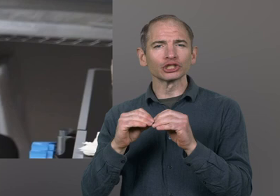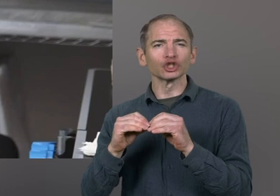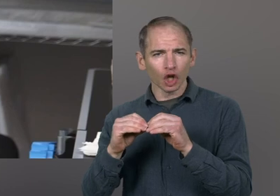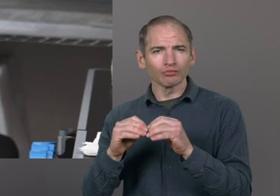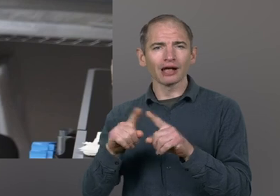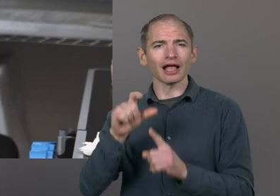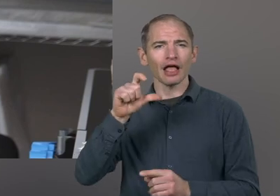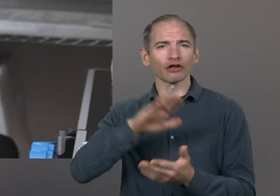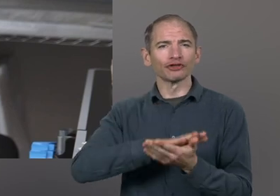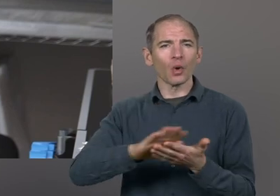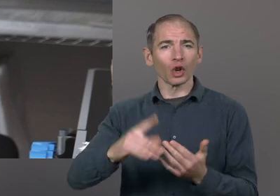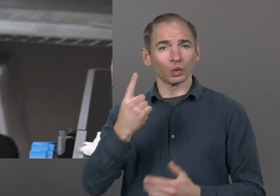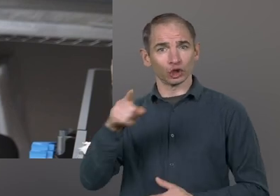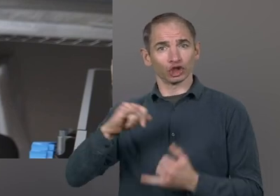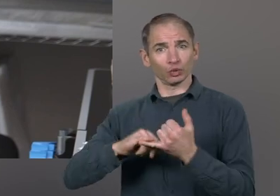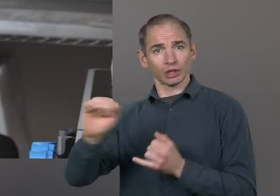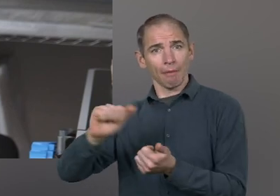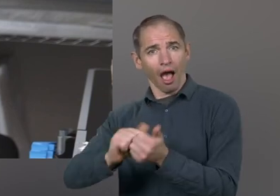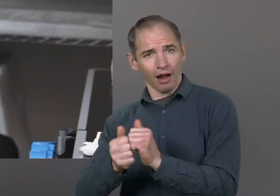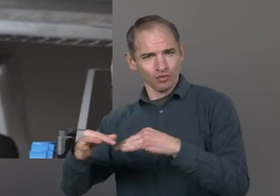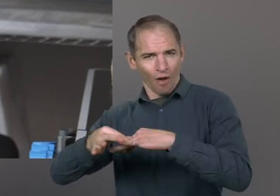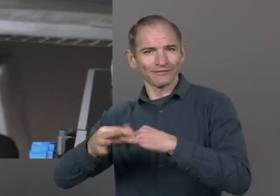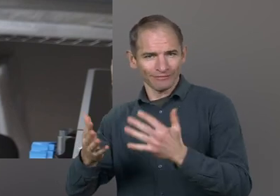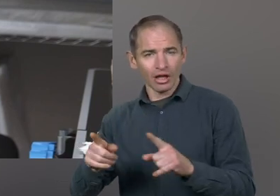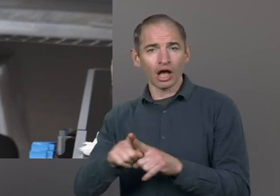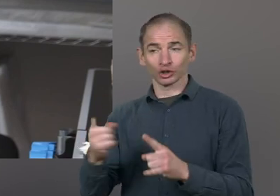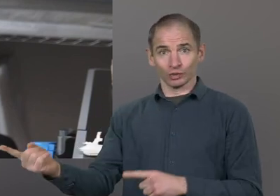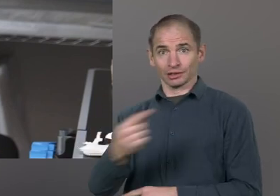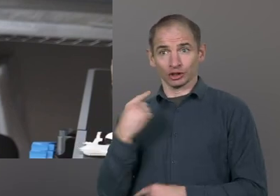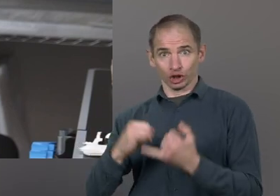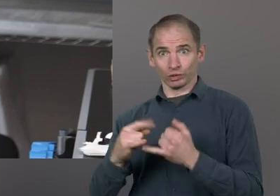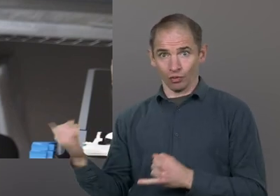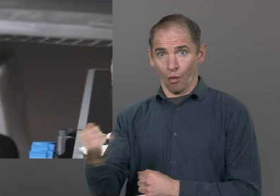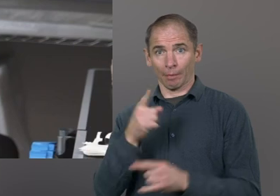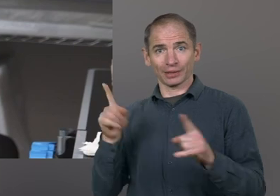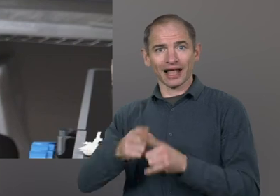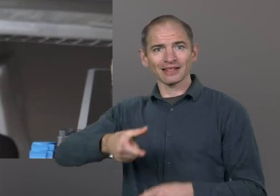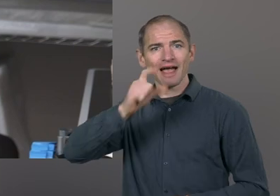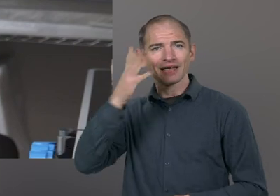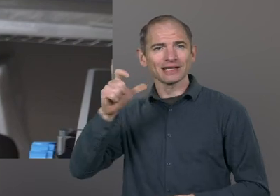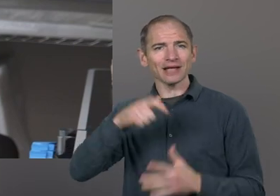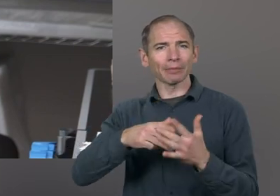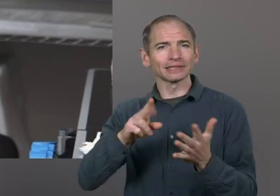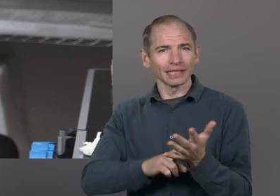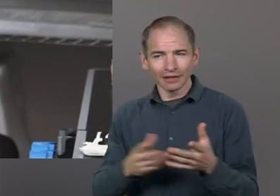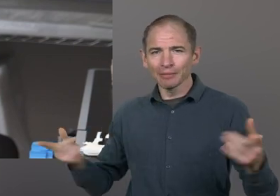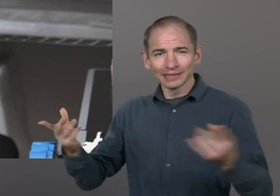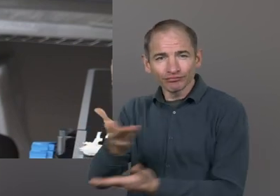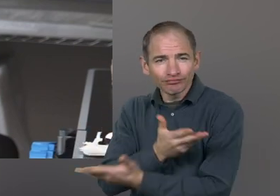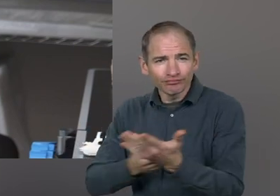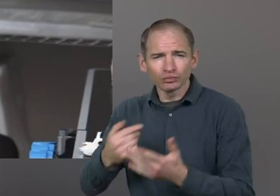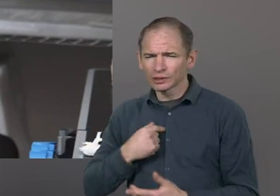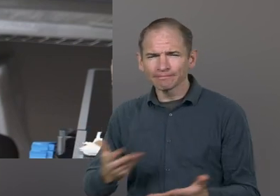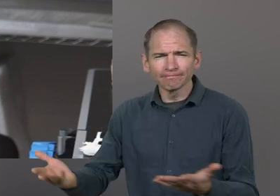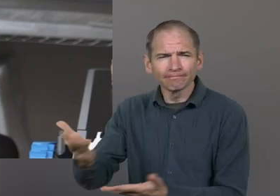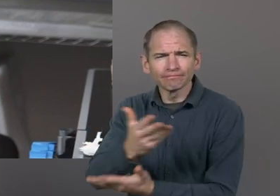colleague at the time, Derek Bishton, and Catherine Hall, Stuart's partner and wife, and Stuart in a cafe in